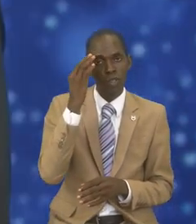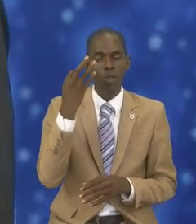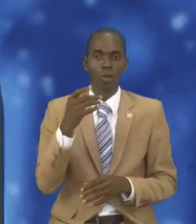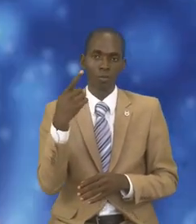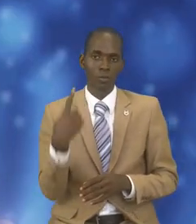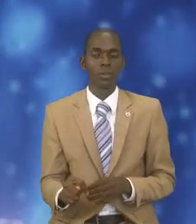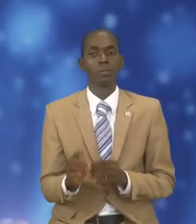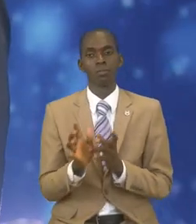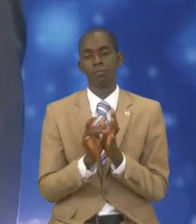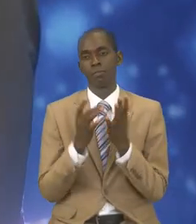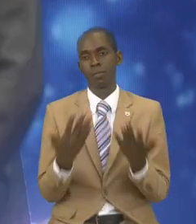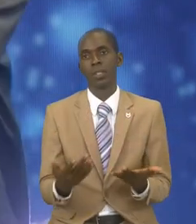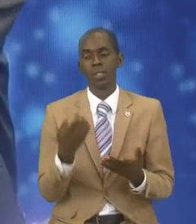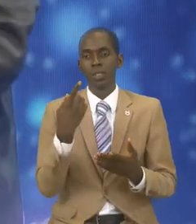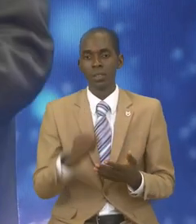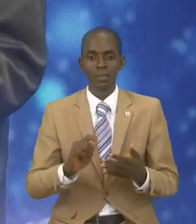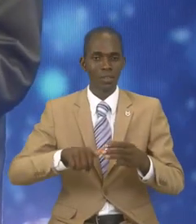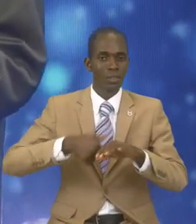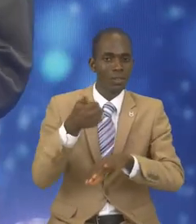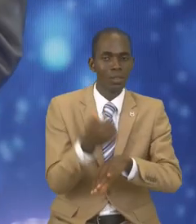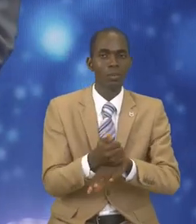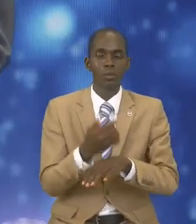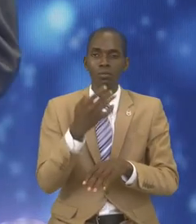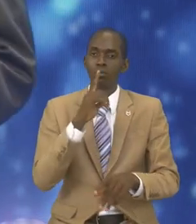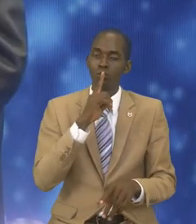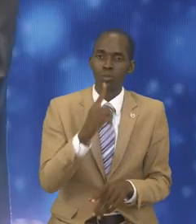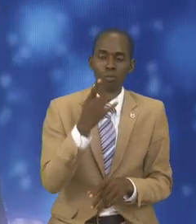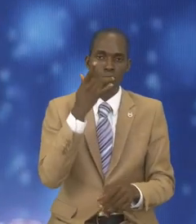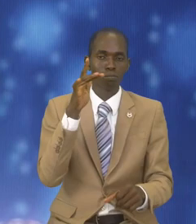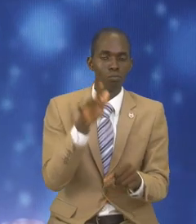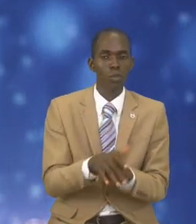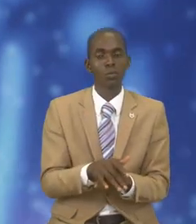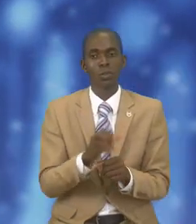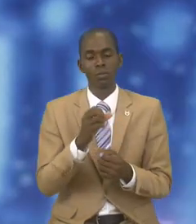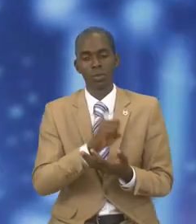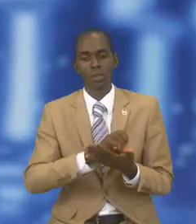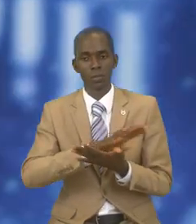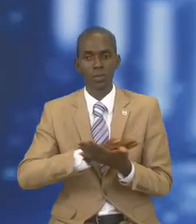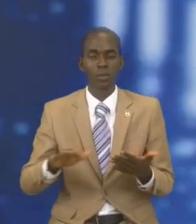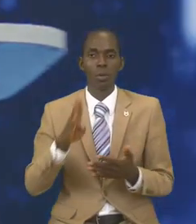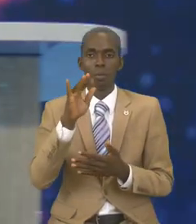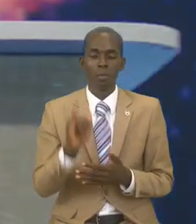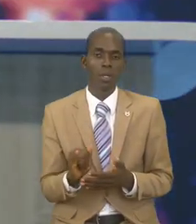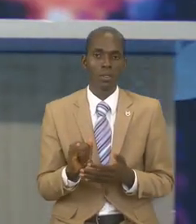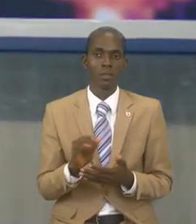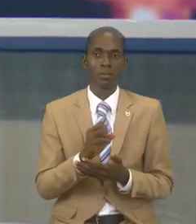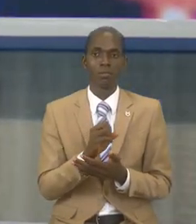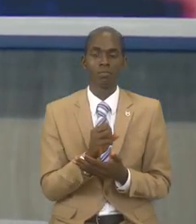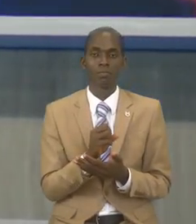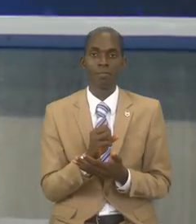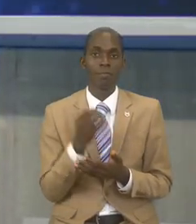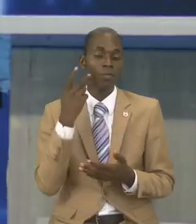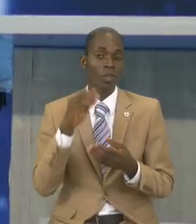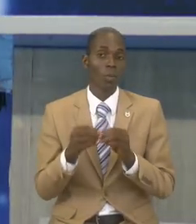the confirmed experience of sanctifying strength by the authoritative scripture. Number three,